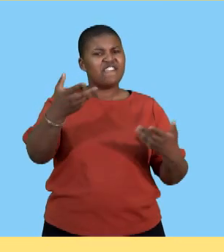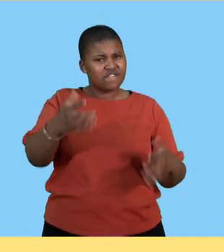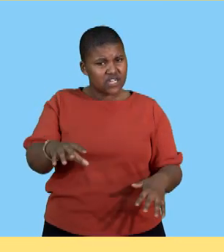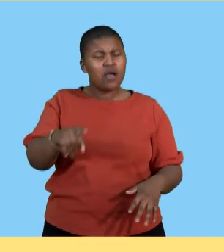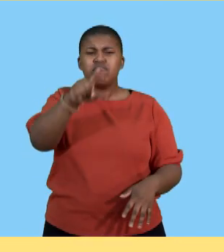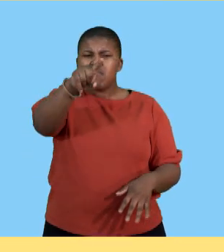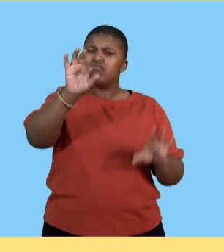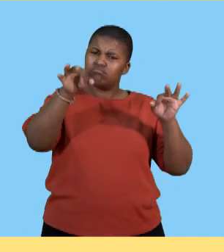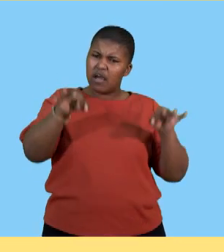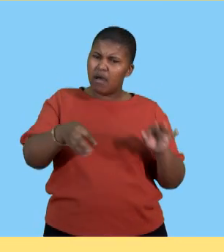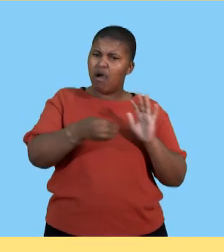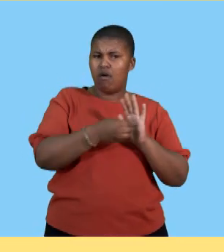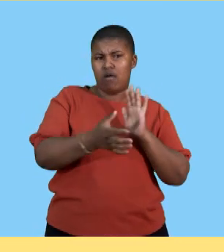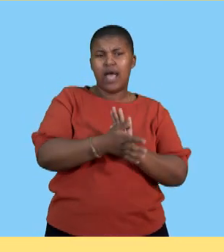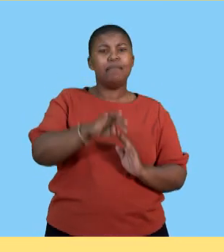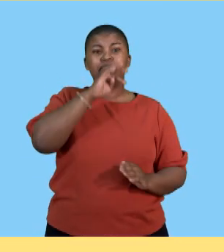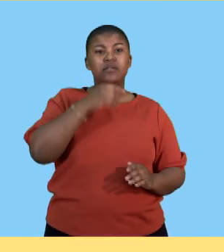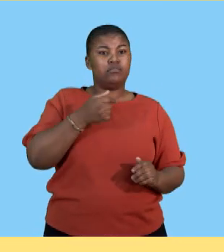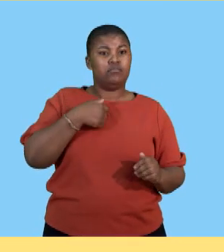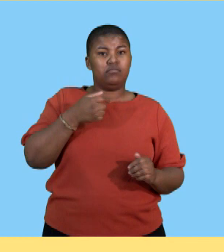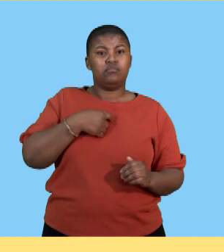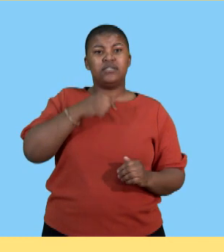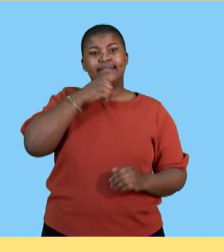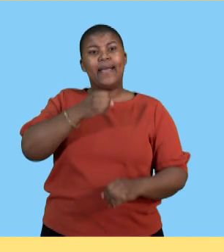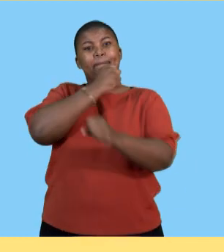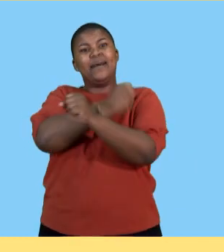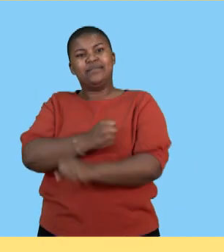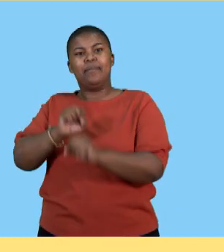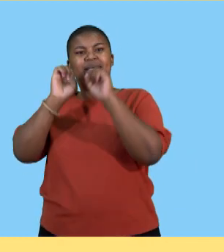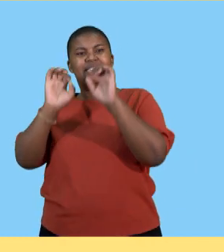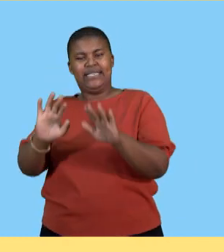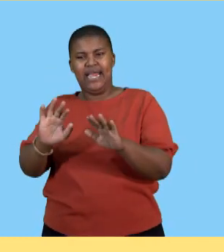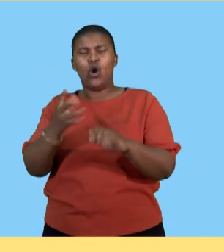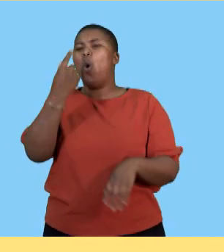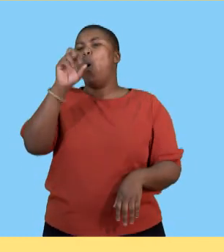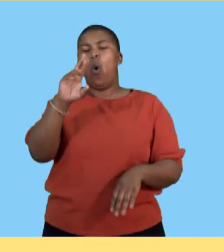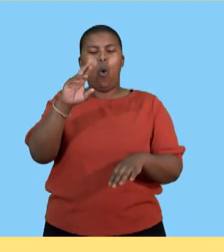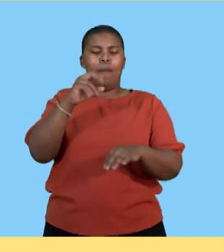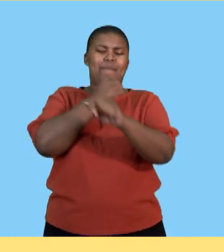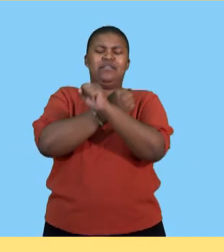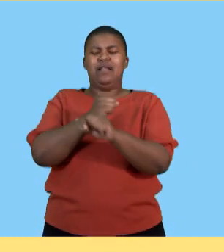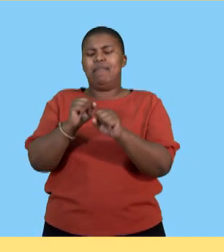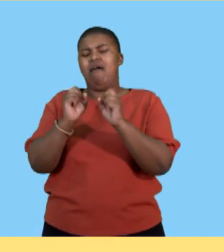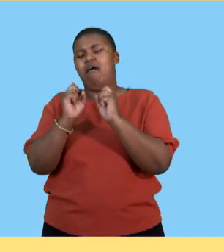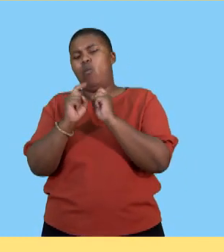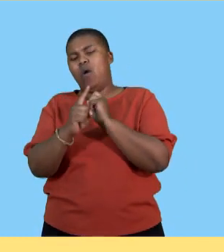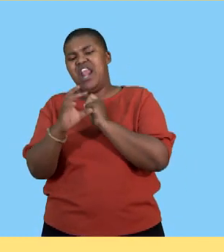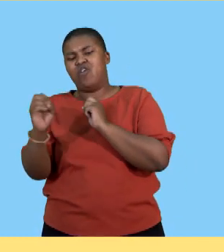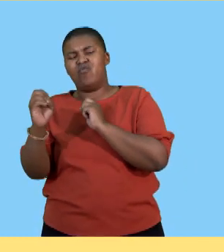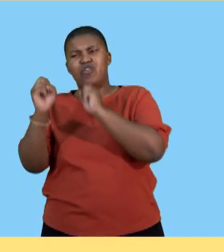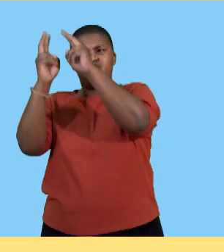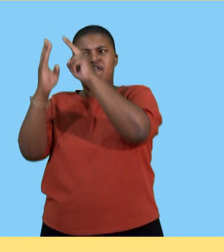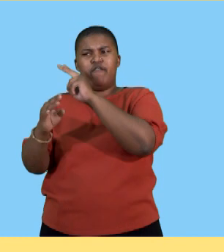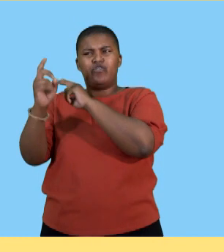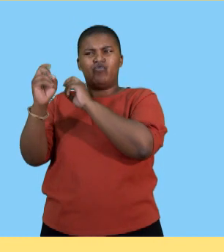been properly recorded. We cannot just come here and say multiply by 10 over 100, multiply by 12 over 12,